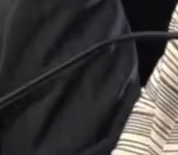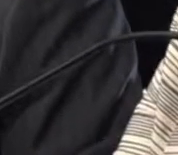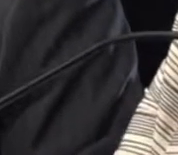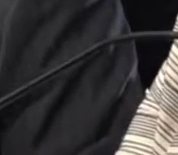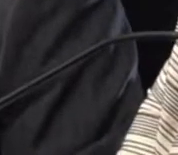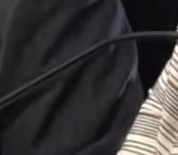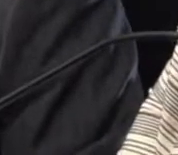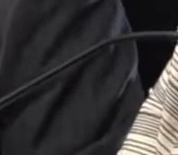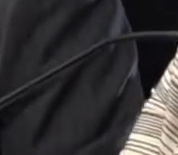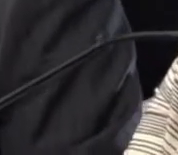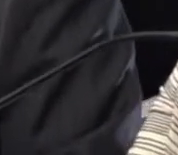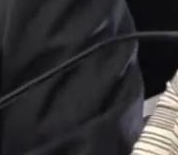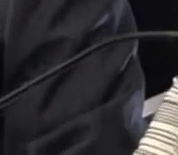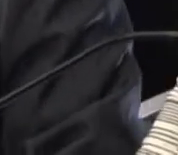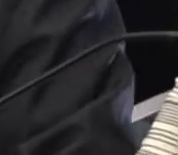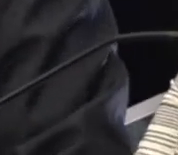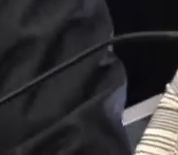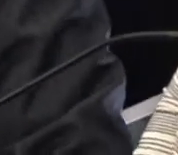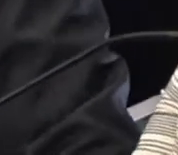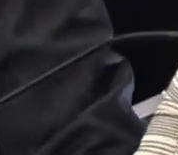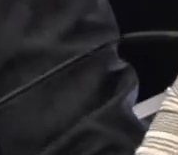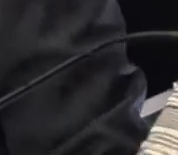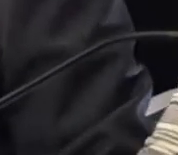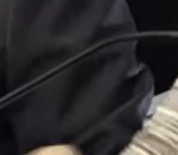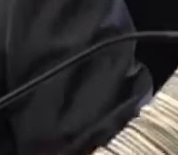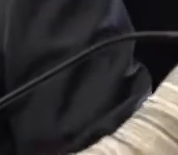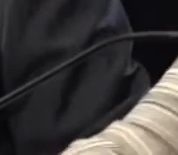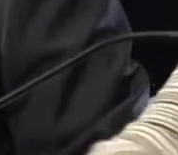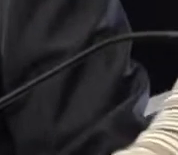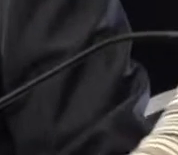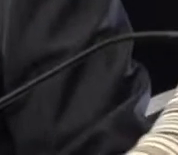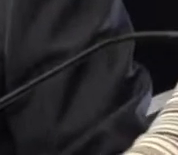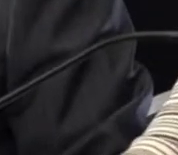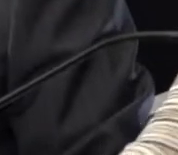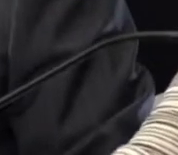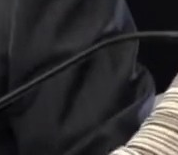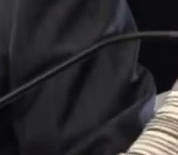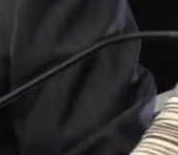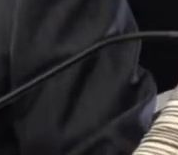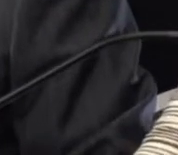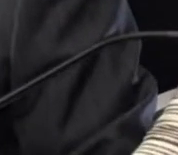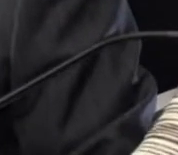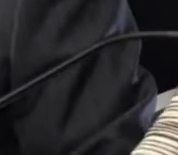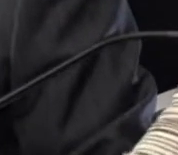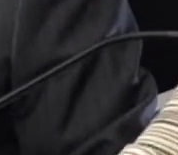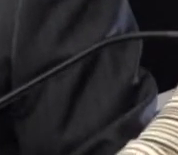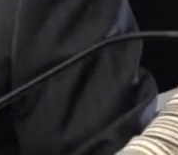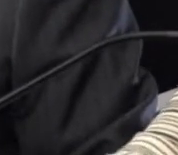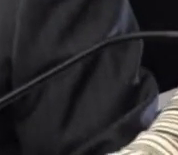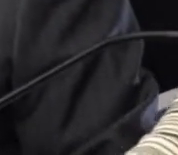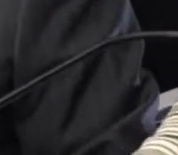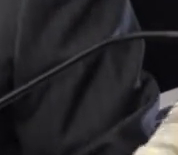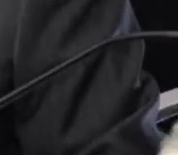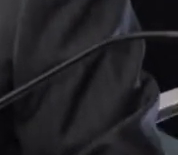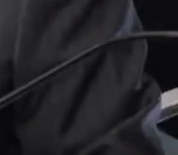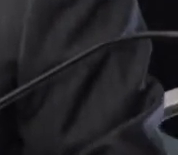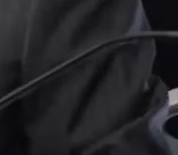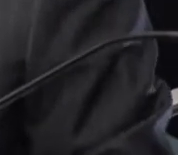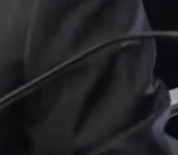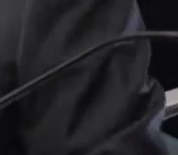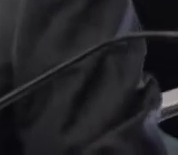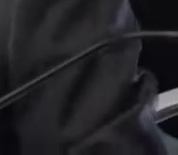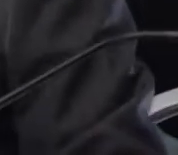comments. I'd like to begin by conducting the roll call to see which member, to determine which